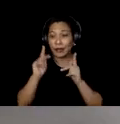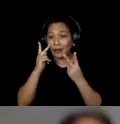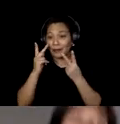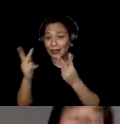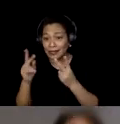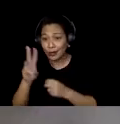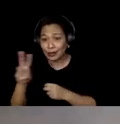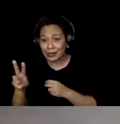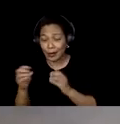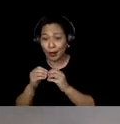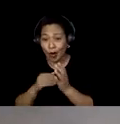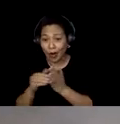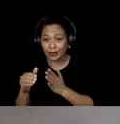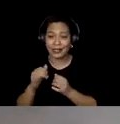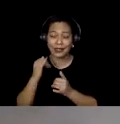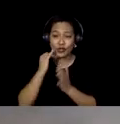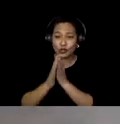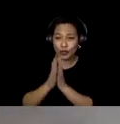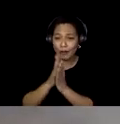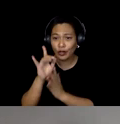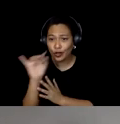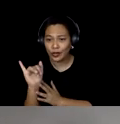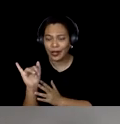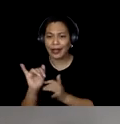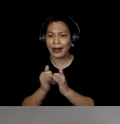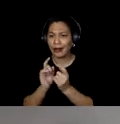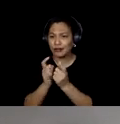on what changes you've made to your site.